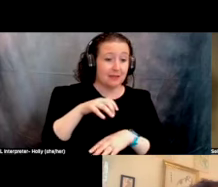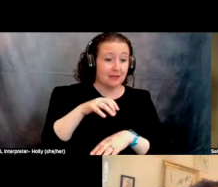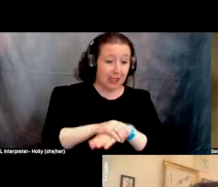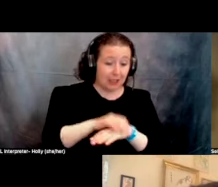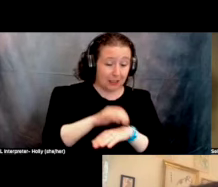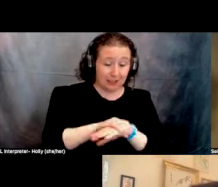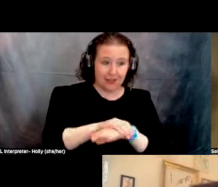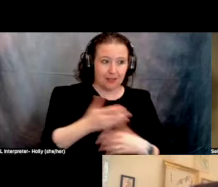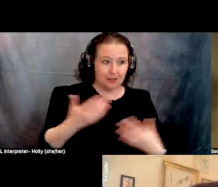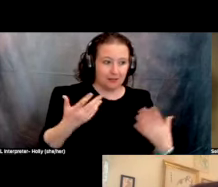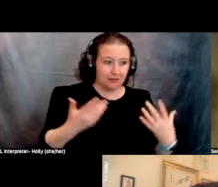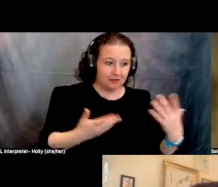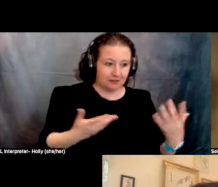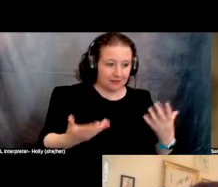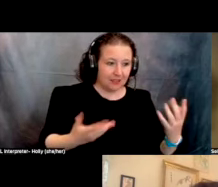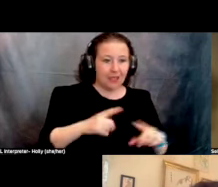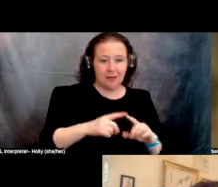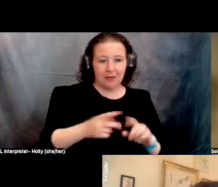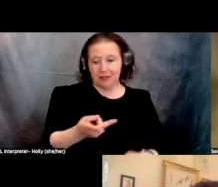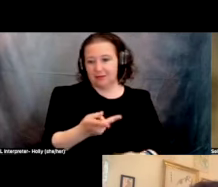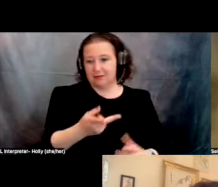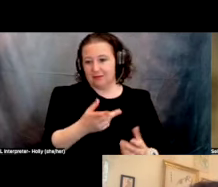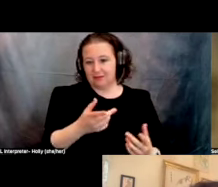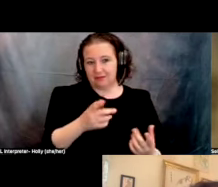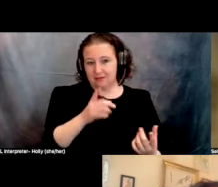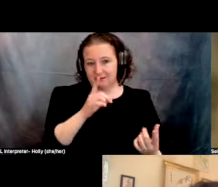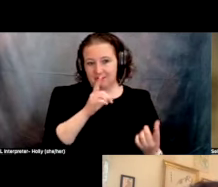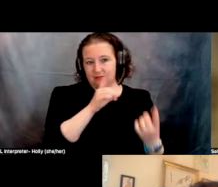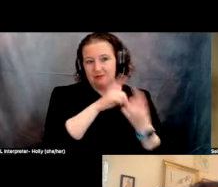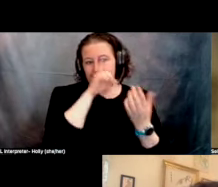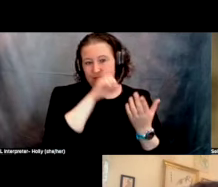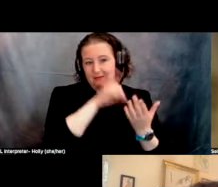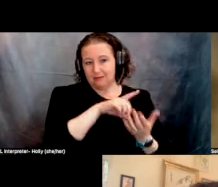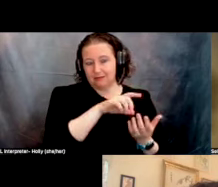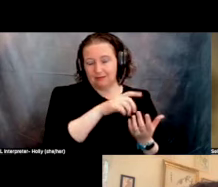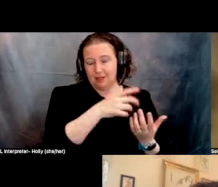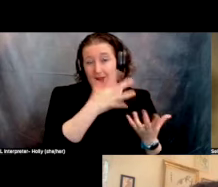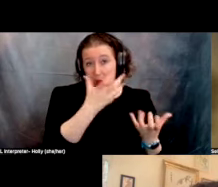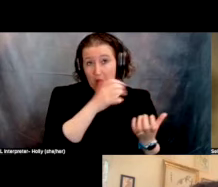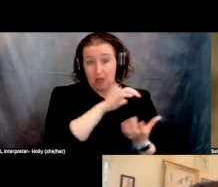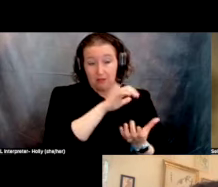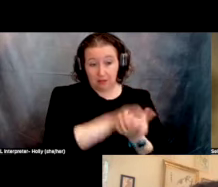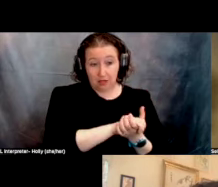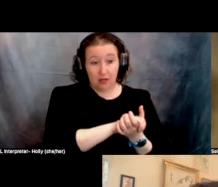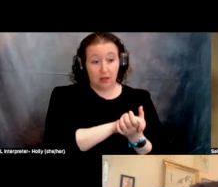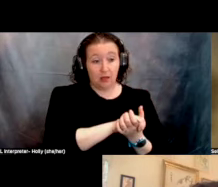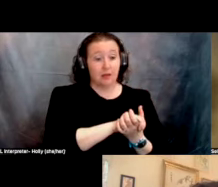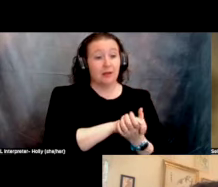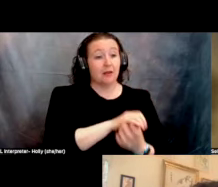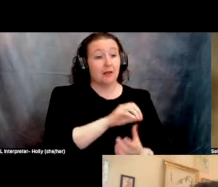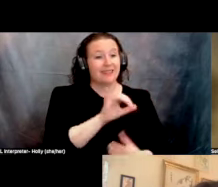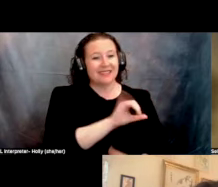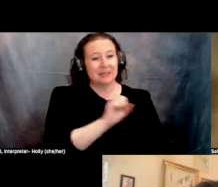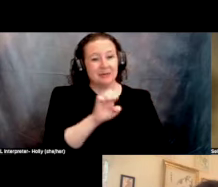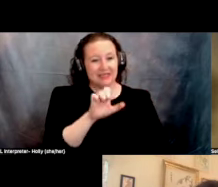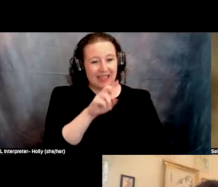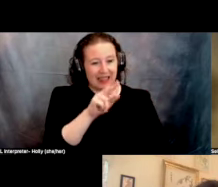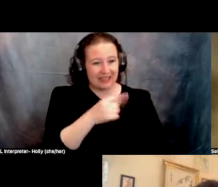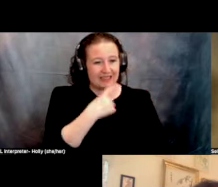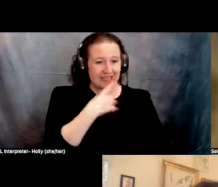English, but they got together somehow and they wanted to get married. And just like Selena said, you know, he went to his